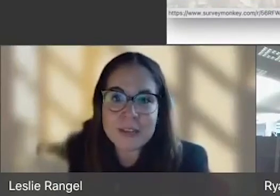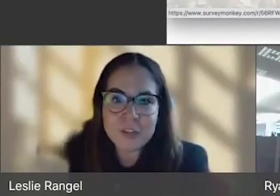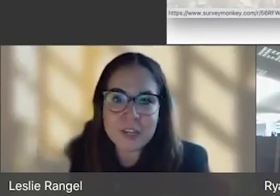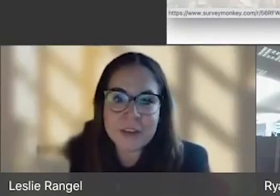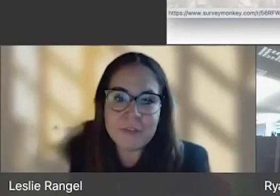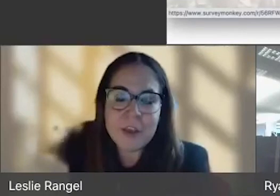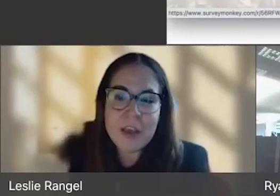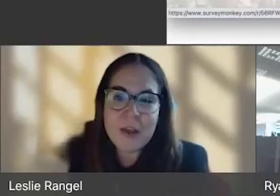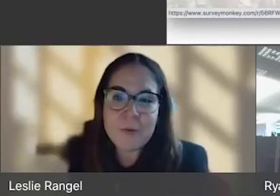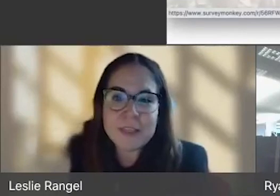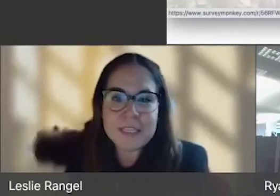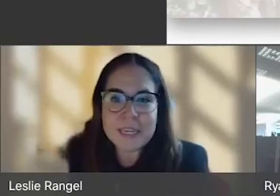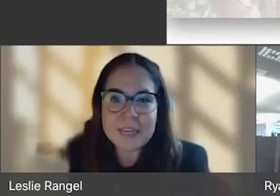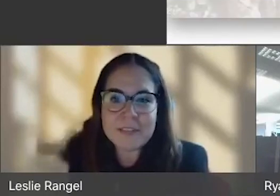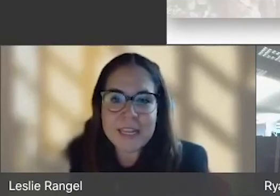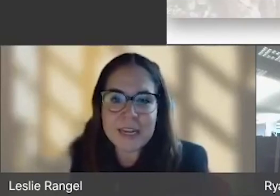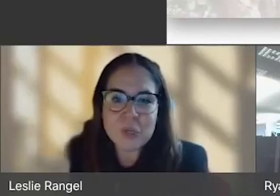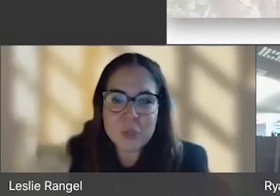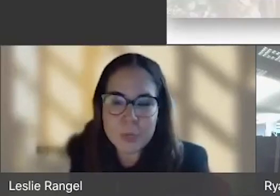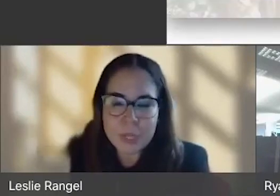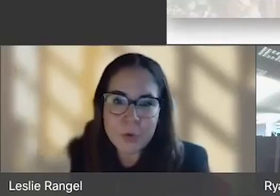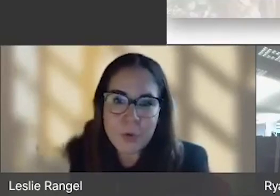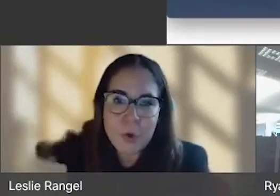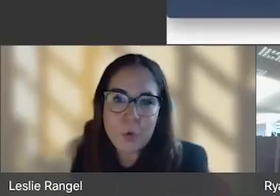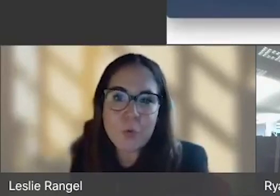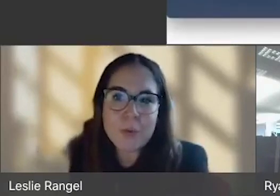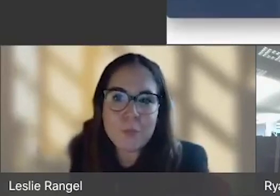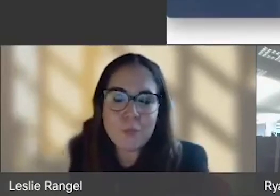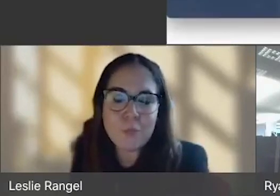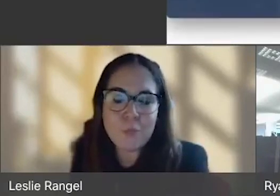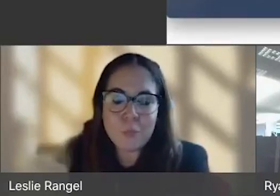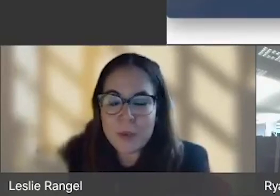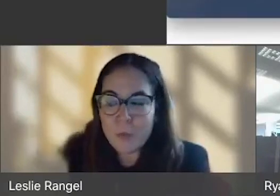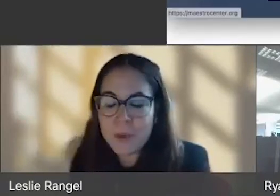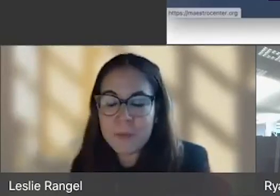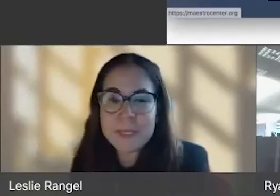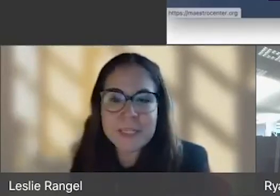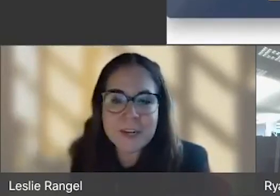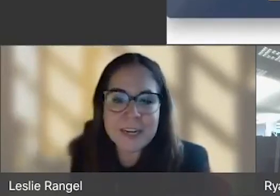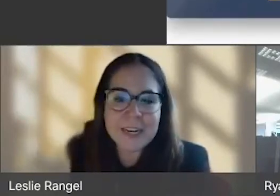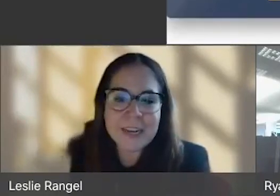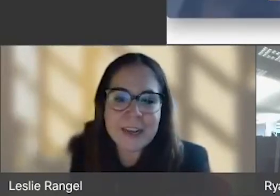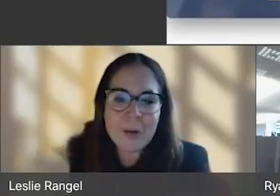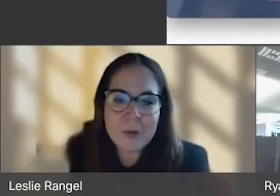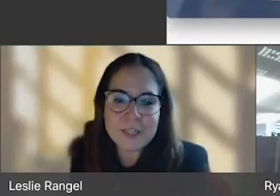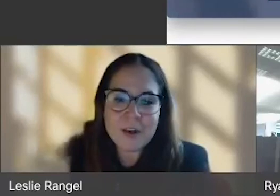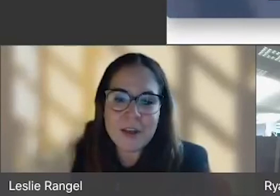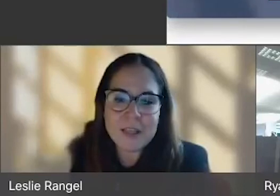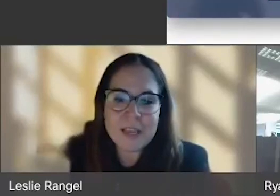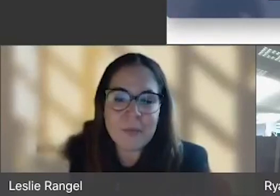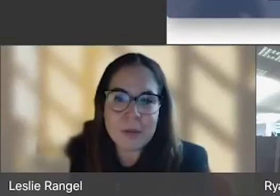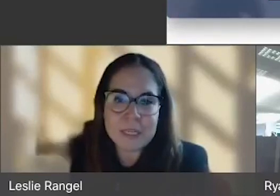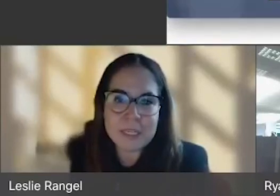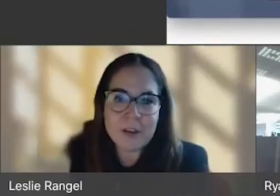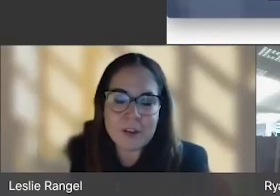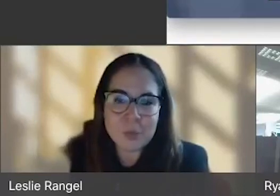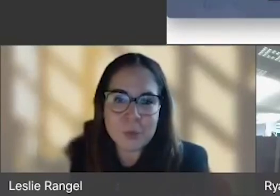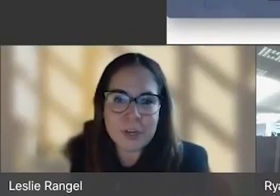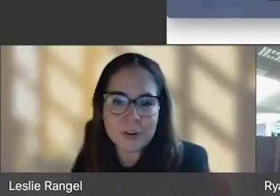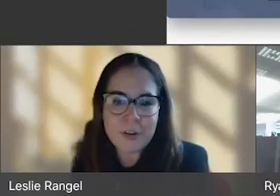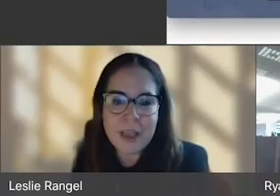new initiative with the City of San Antonio. Well, we will be starting what's called the